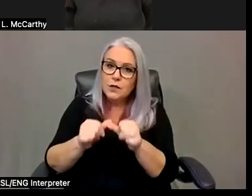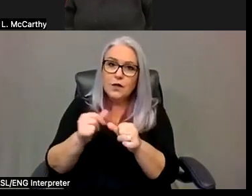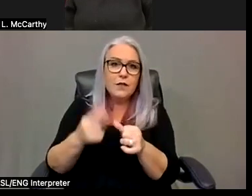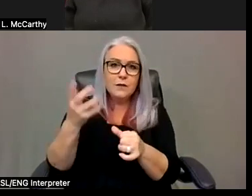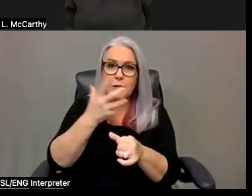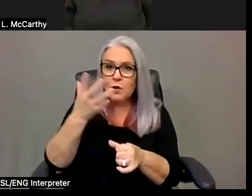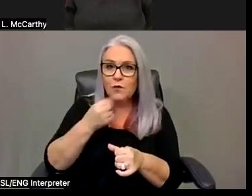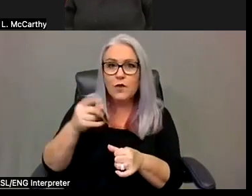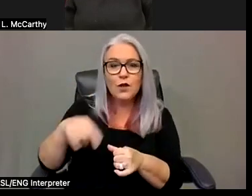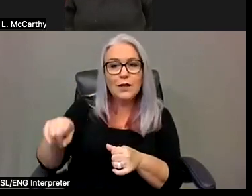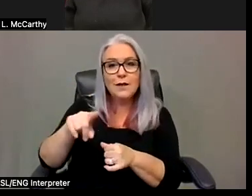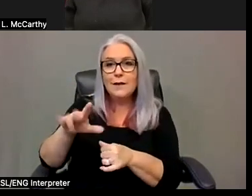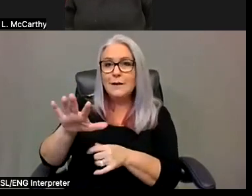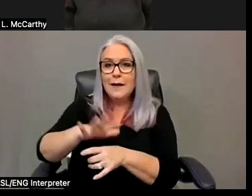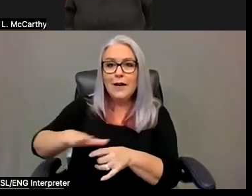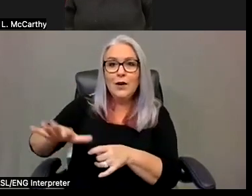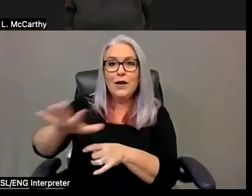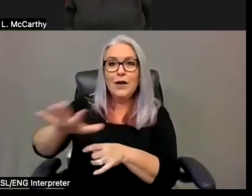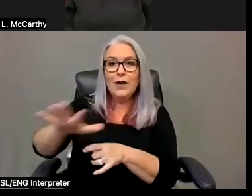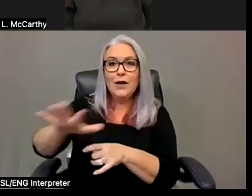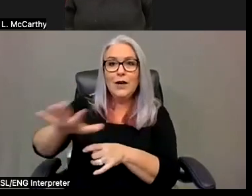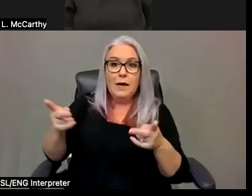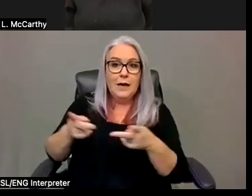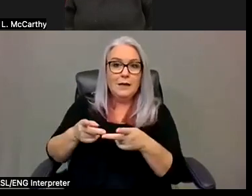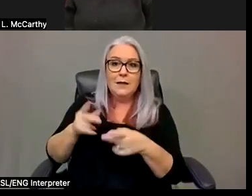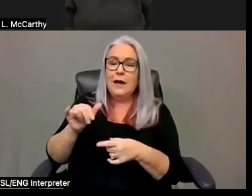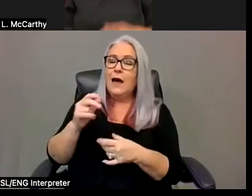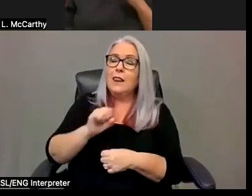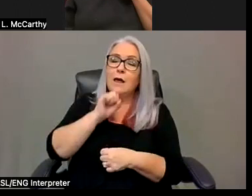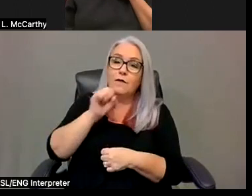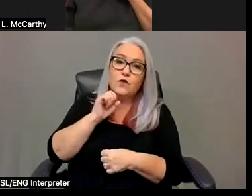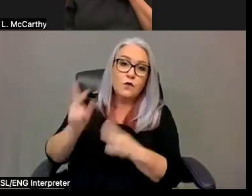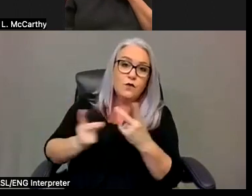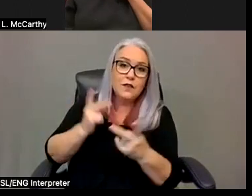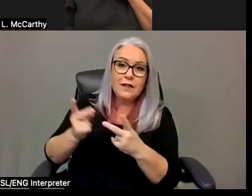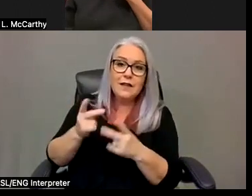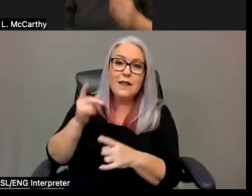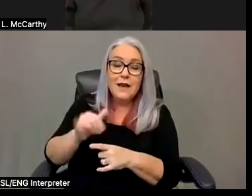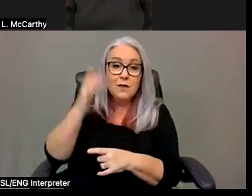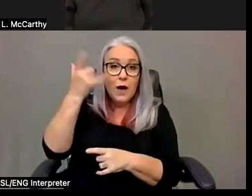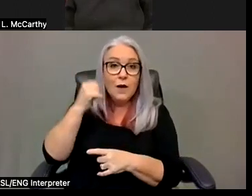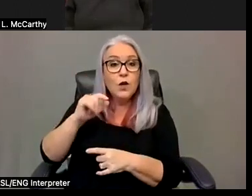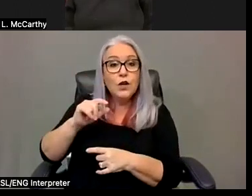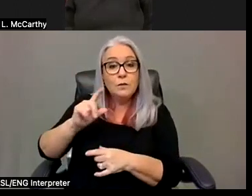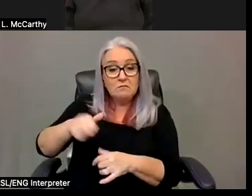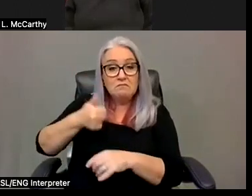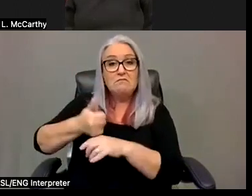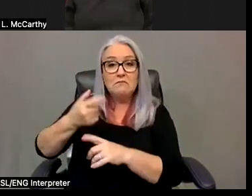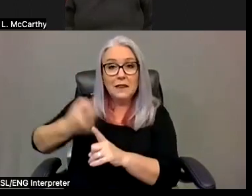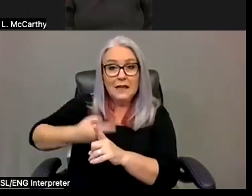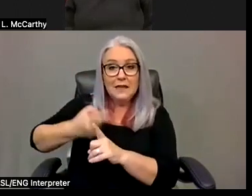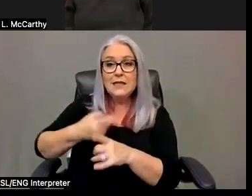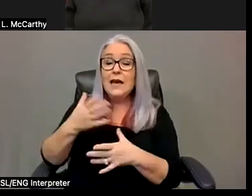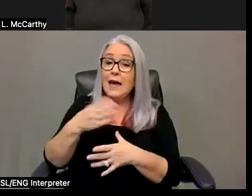in Tarrytown for quite a long time. And it's a space that I love visiting. That's why we're renewing the lease, and we have a new restaurant that